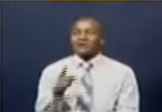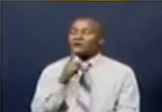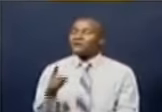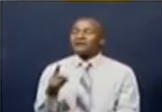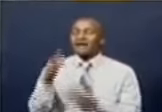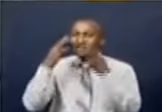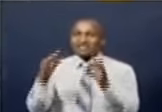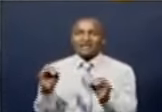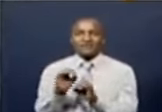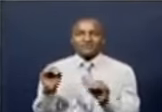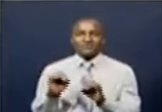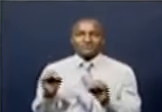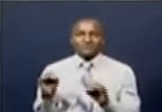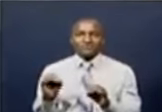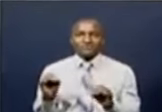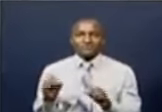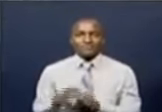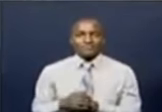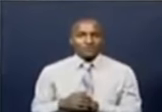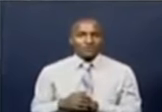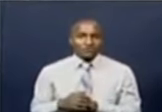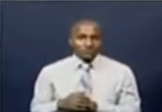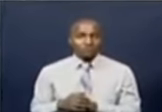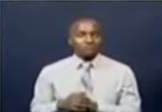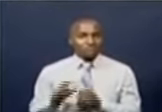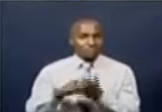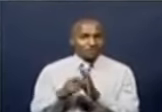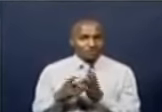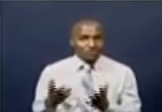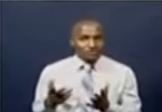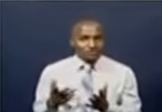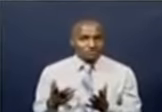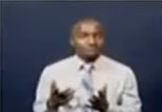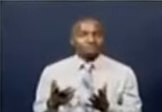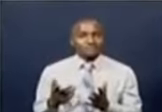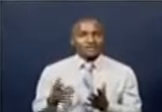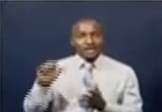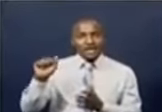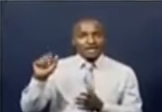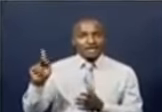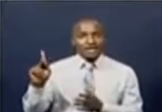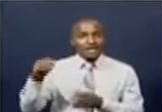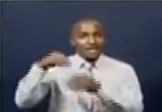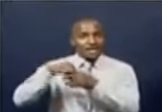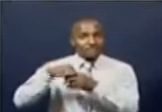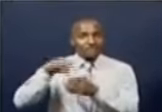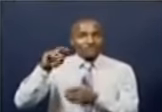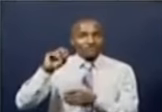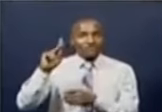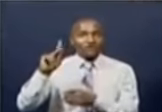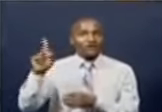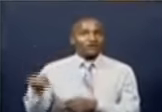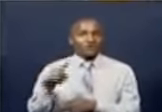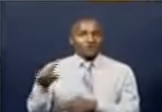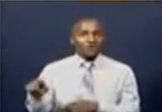medal into the country. So, one, it is undoing for Athletics Kenya not to have a representation in NOC, because